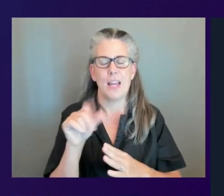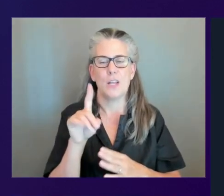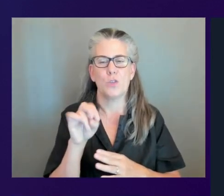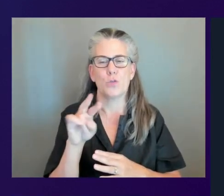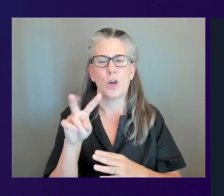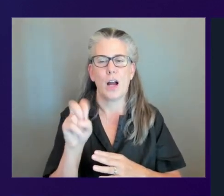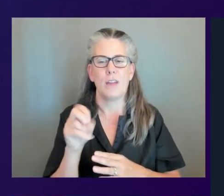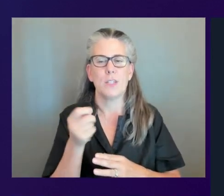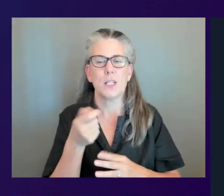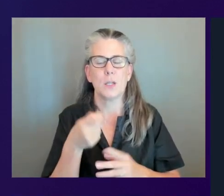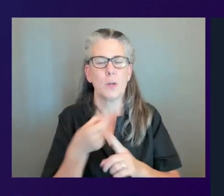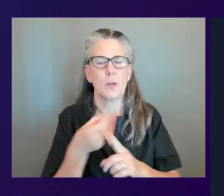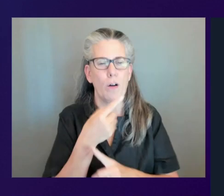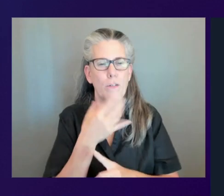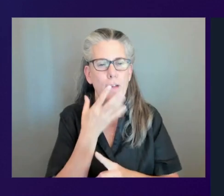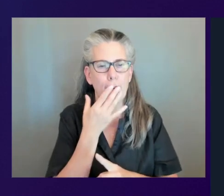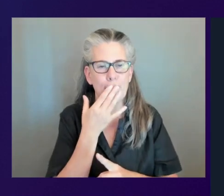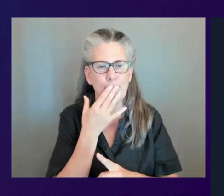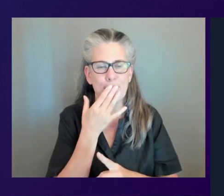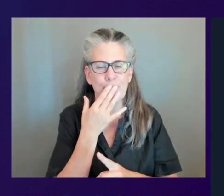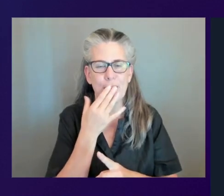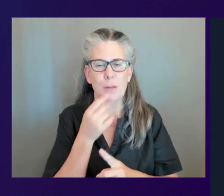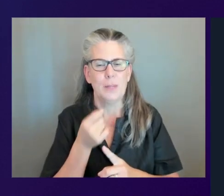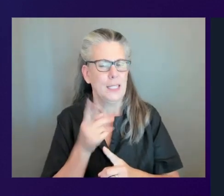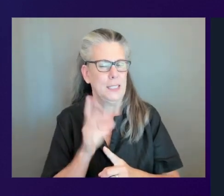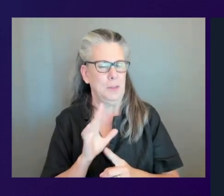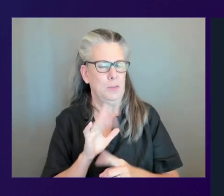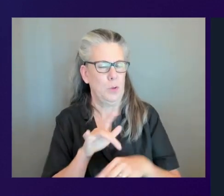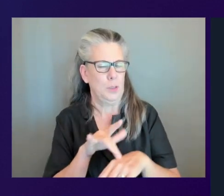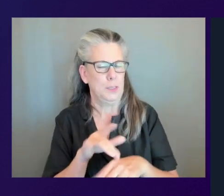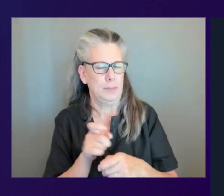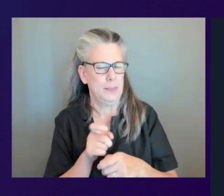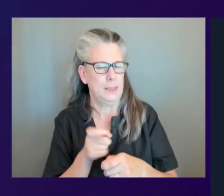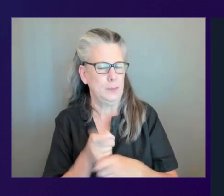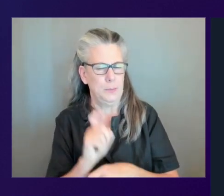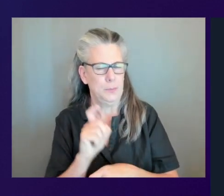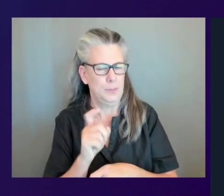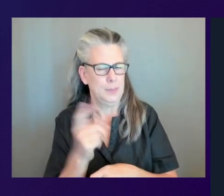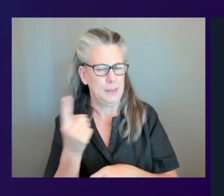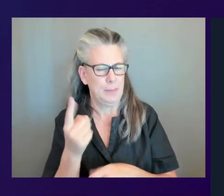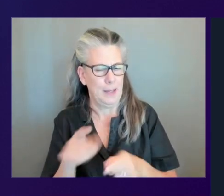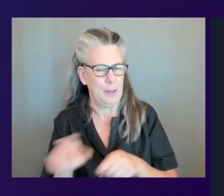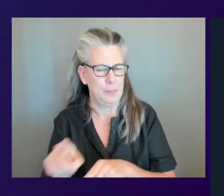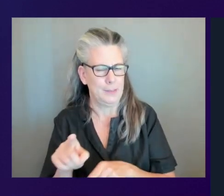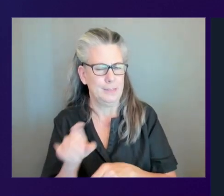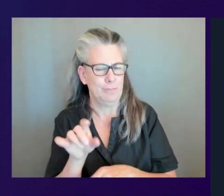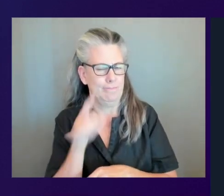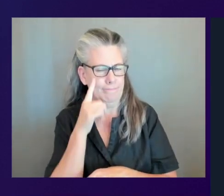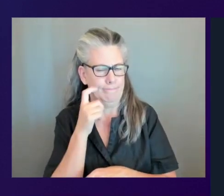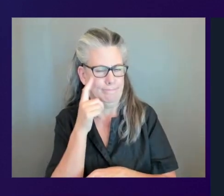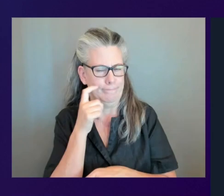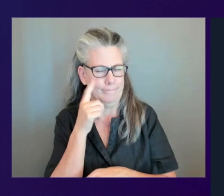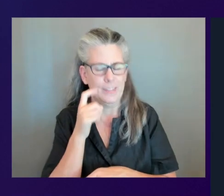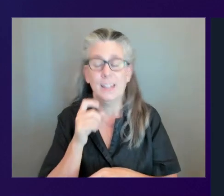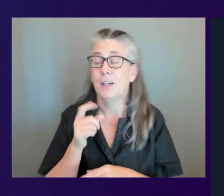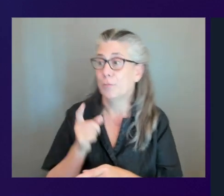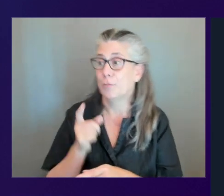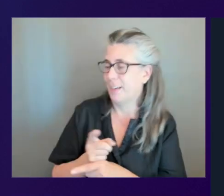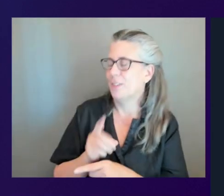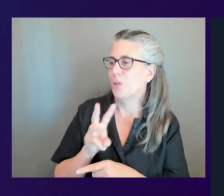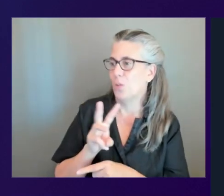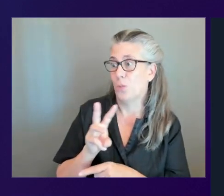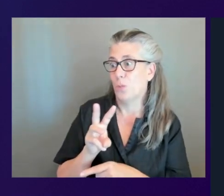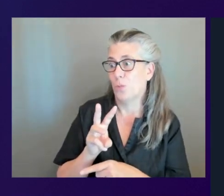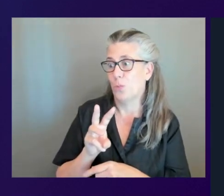there. They've been working. Yeah, exactly. It's a working machine. So as the workplace has changed Yeah. dramatically, what are